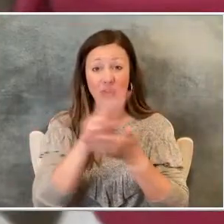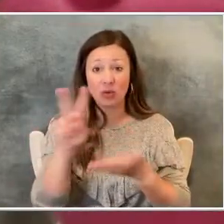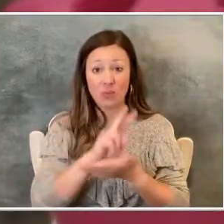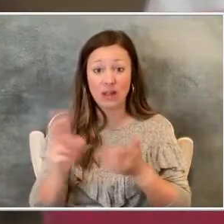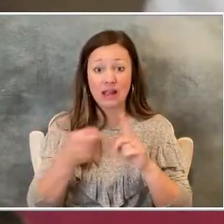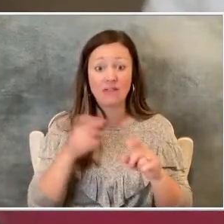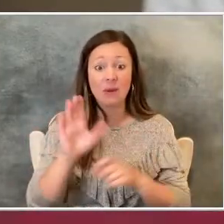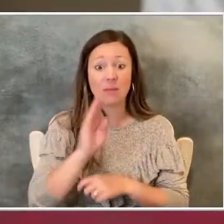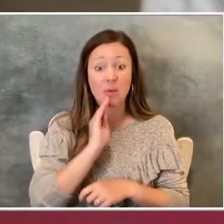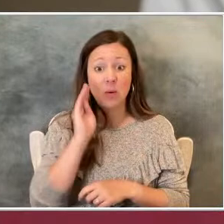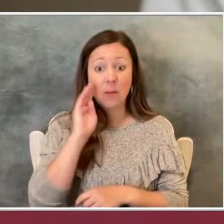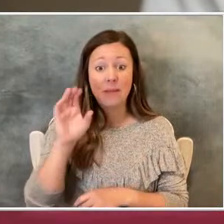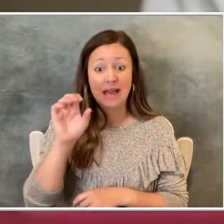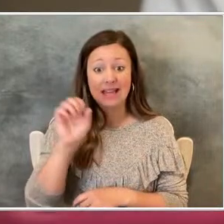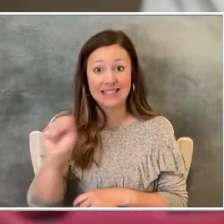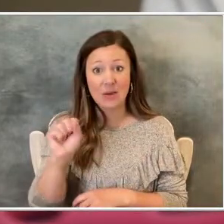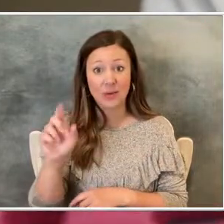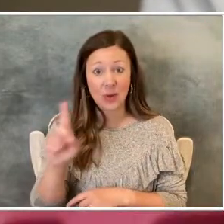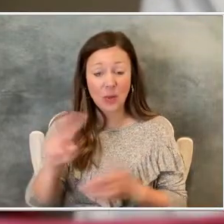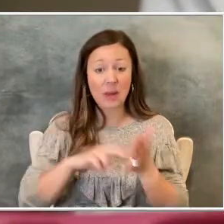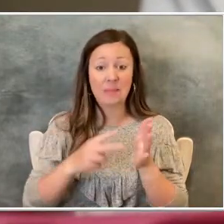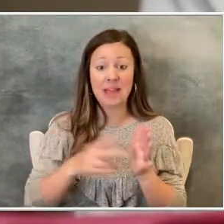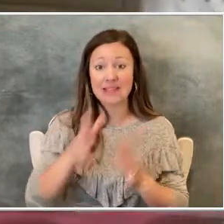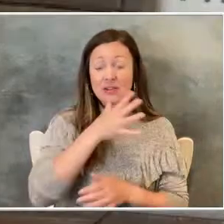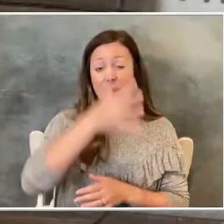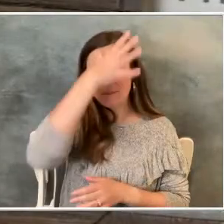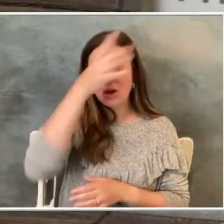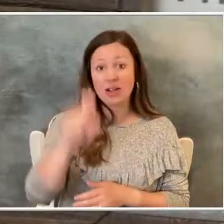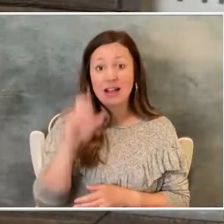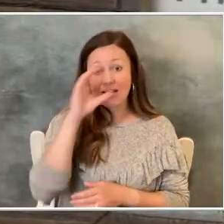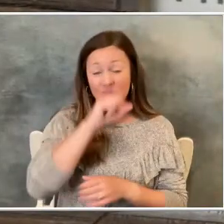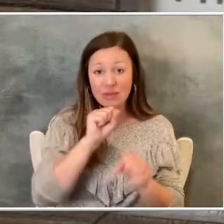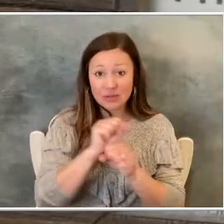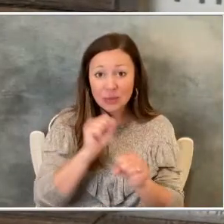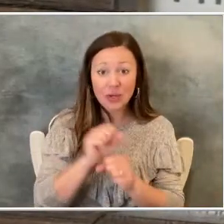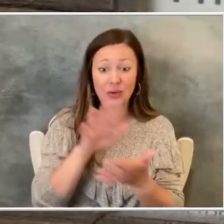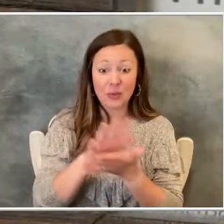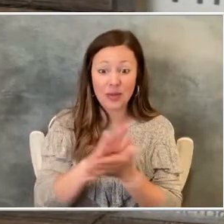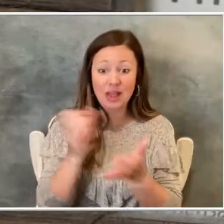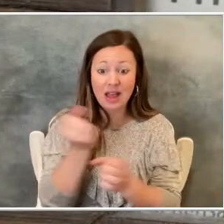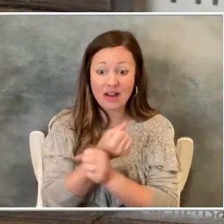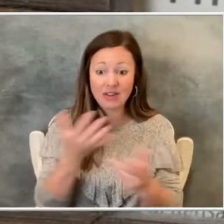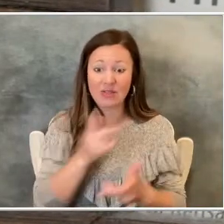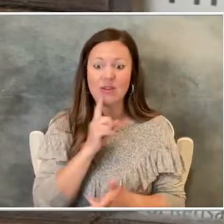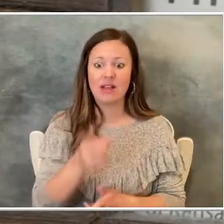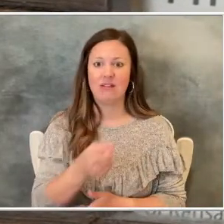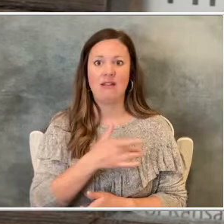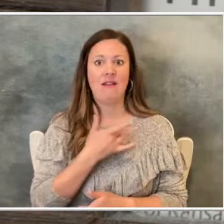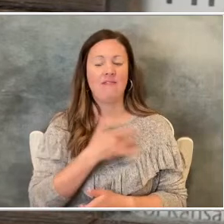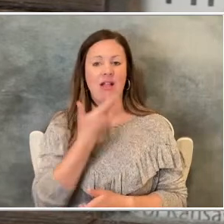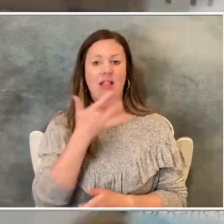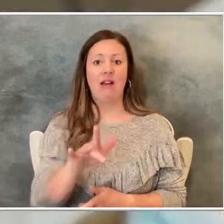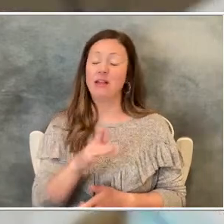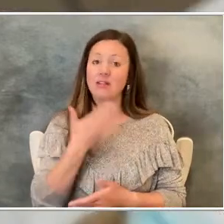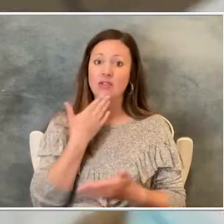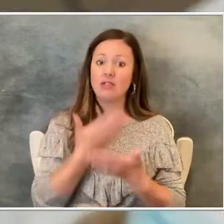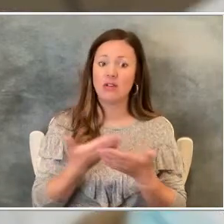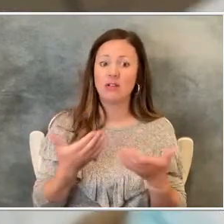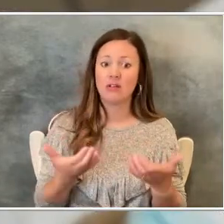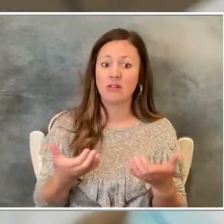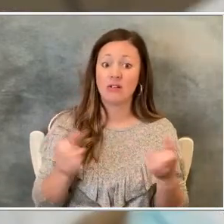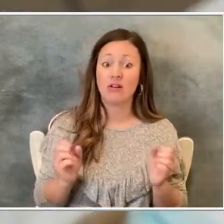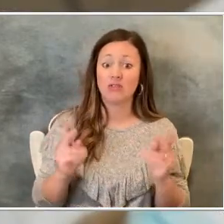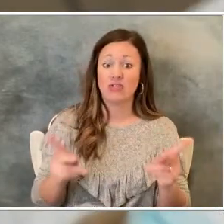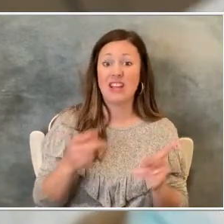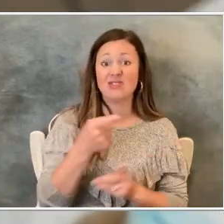Dakota, causing her parents to miss work and Aubree to miss school, they feel fortunate. There's a good chance I wouldn't have a daughter anymore